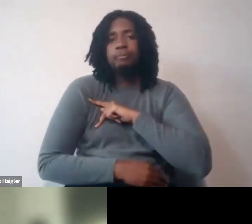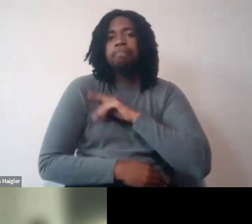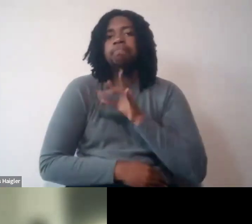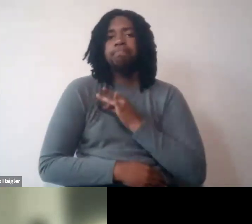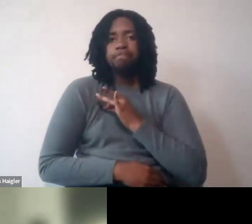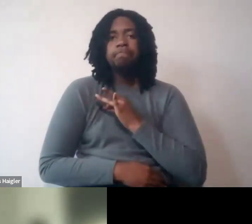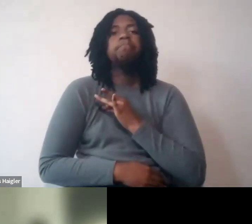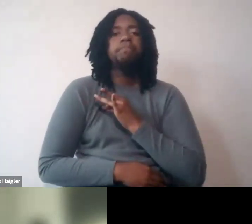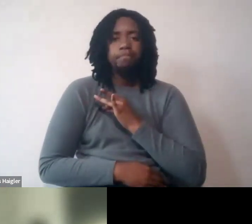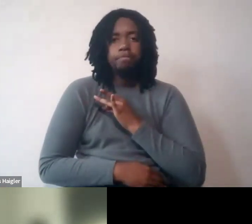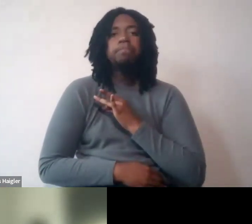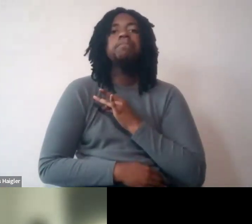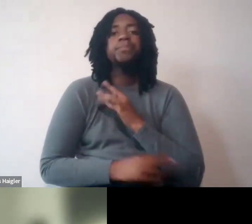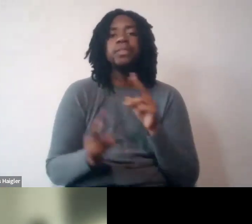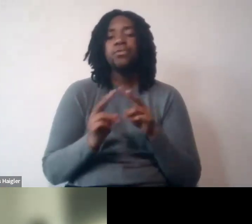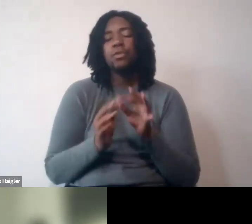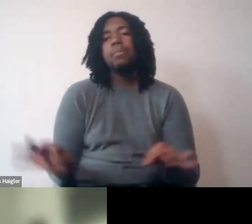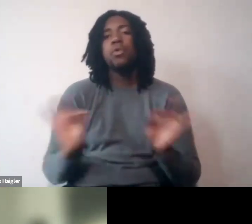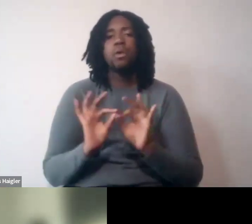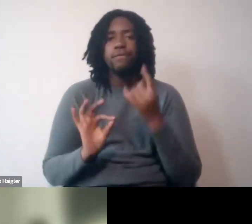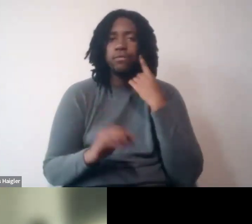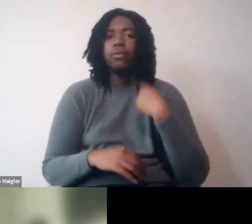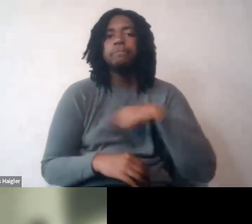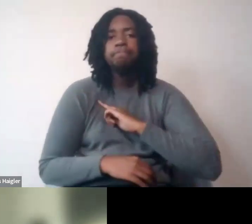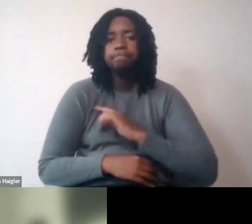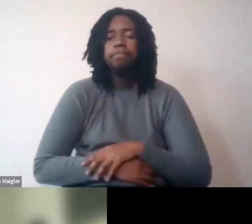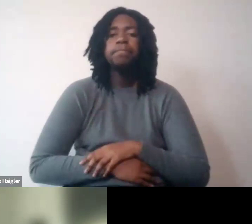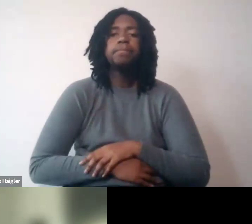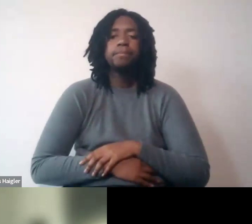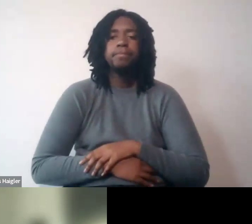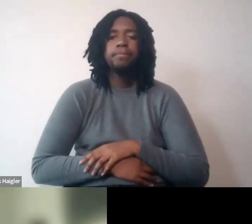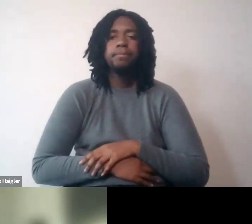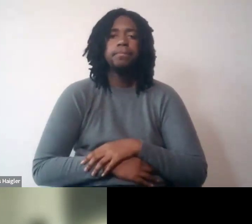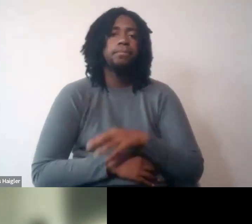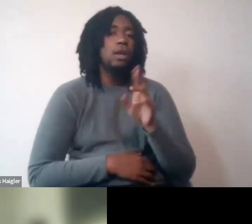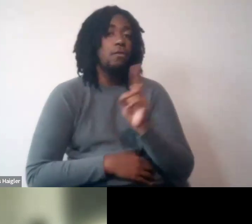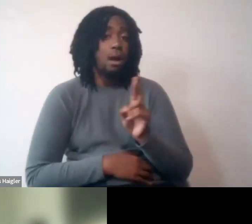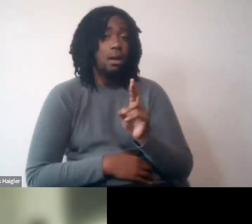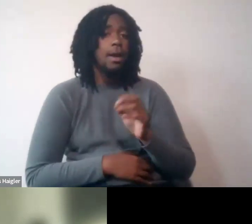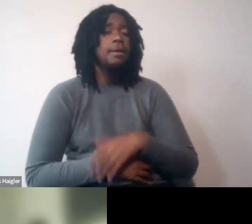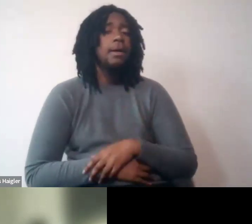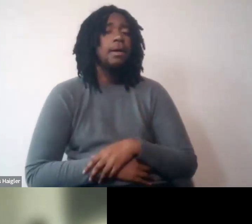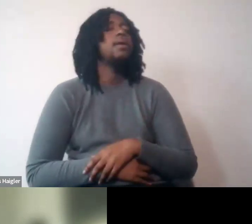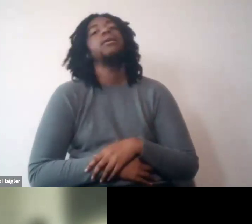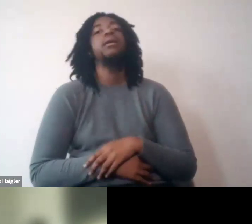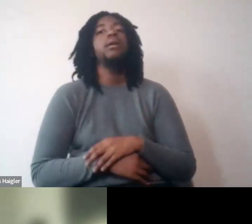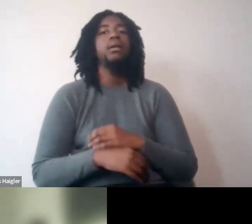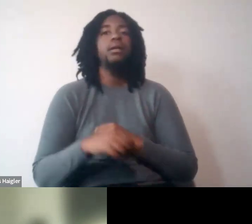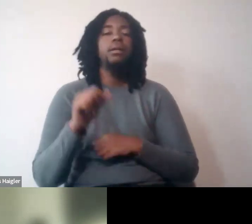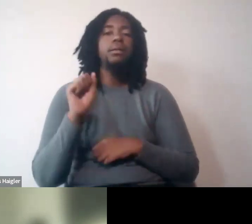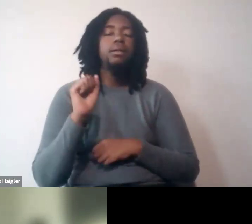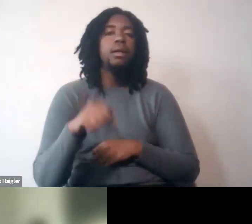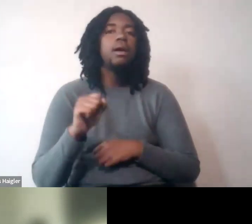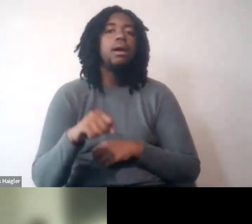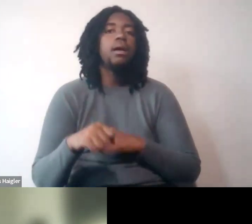So there, yeah, it's very, very important for us. Very, very important. Yeah, that's so, like, money and or a